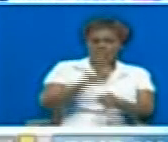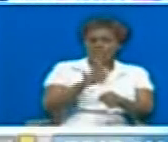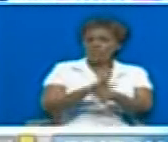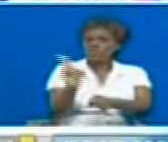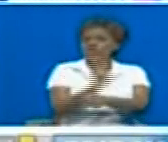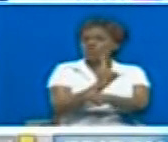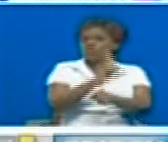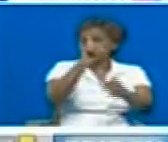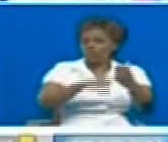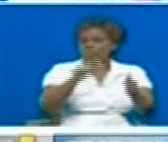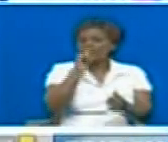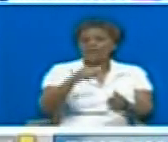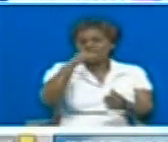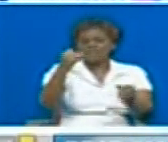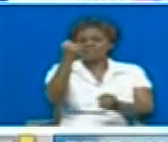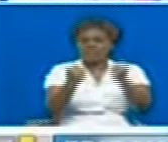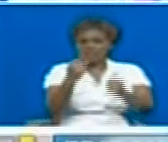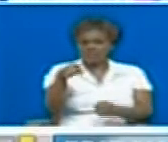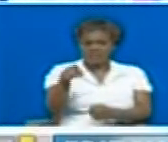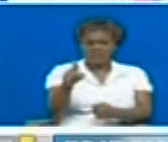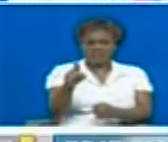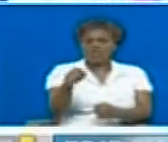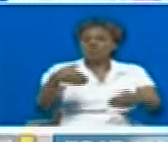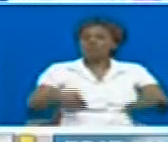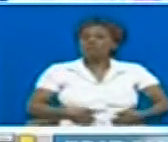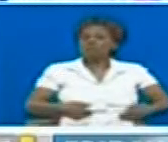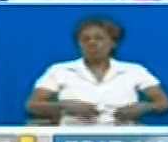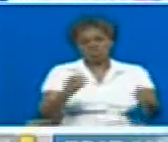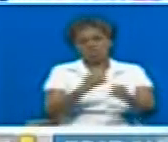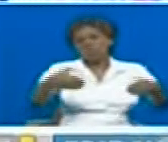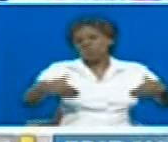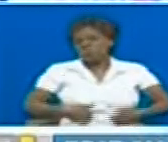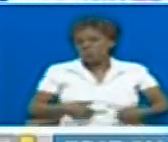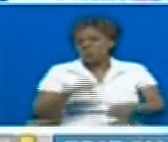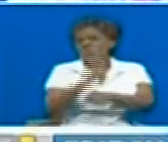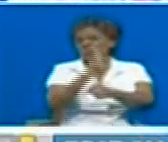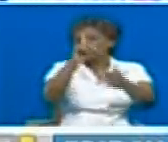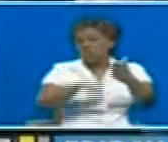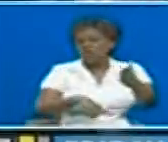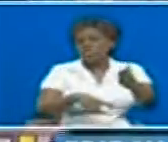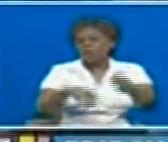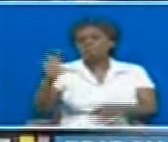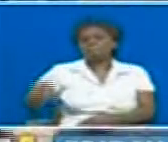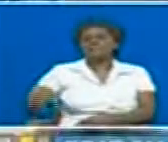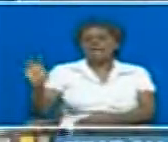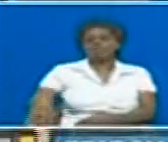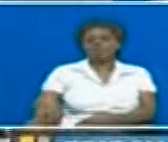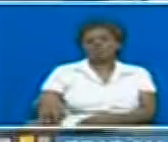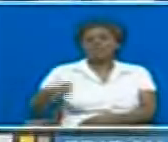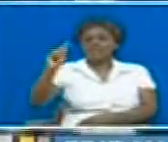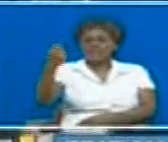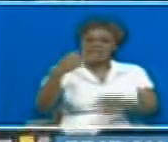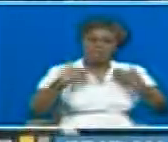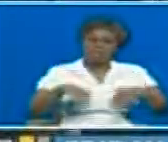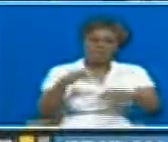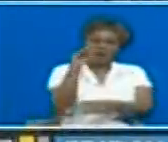use private cars are not youth. Most youth use commuter vehicles. A section of Kenyans are